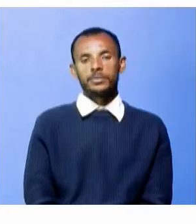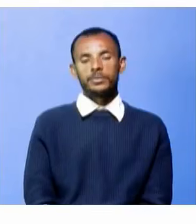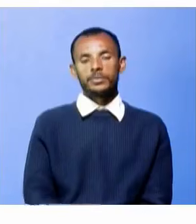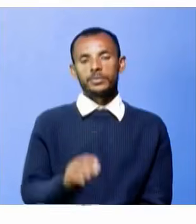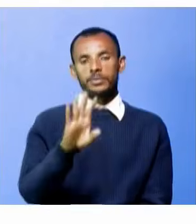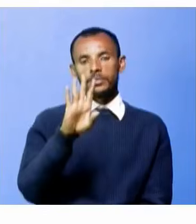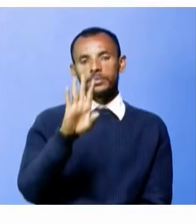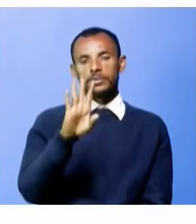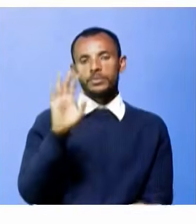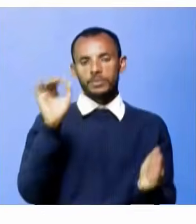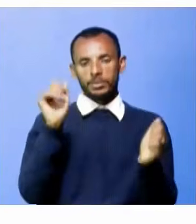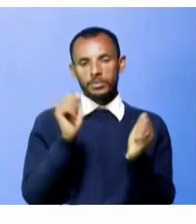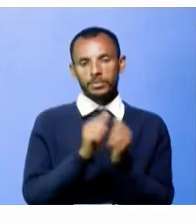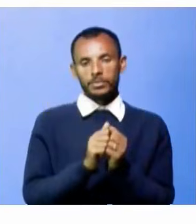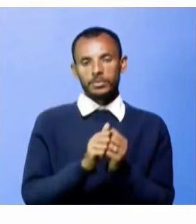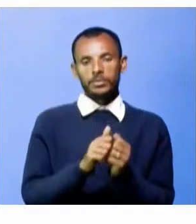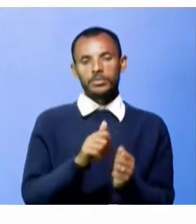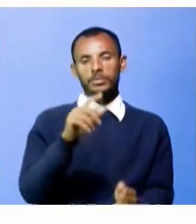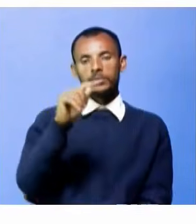B, boss